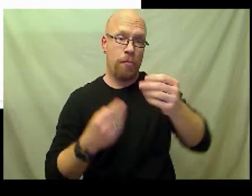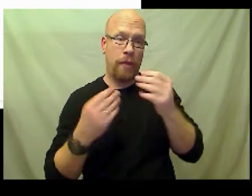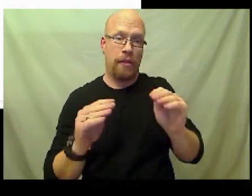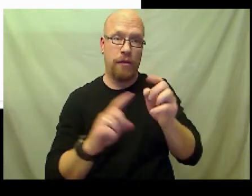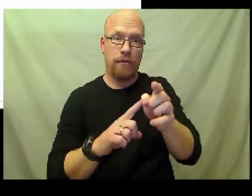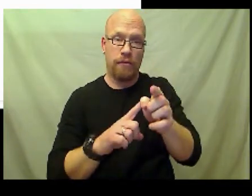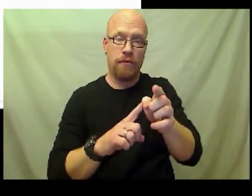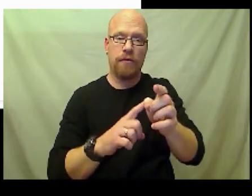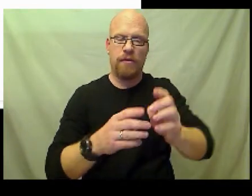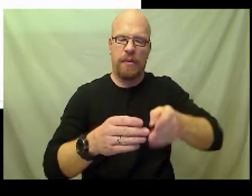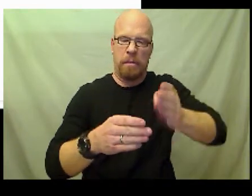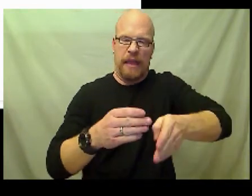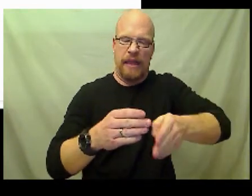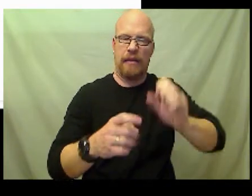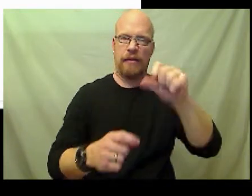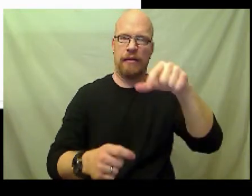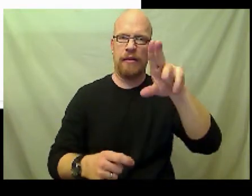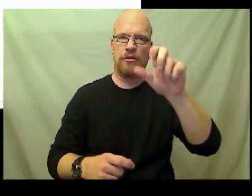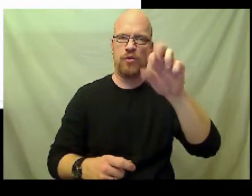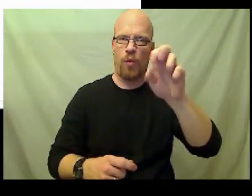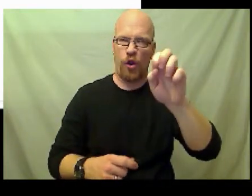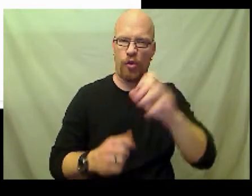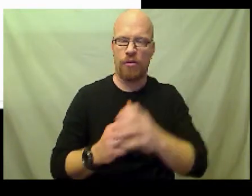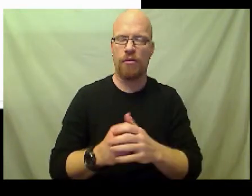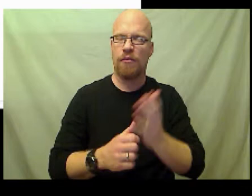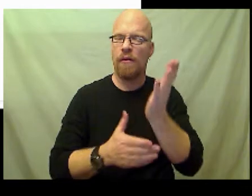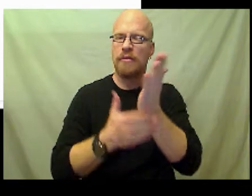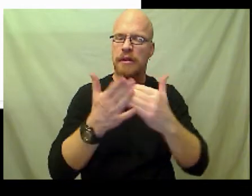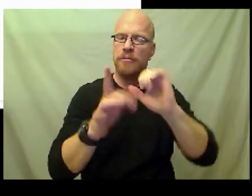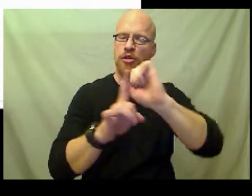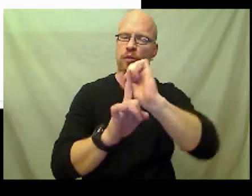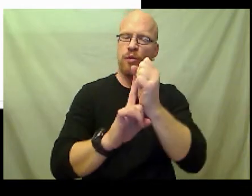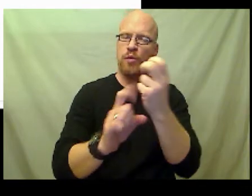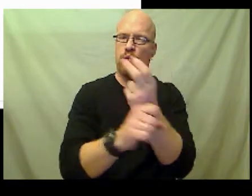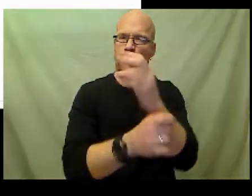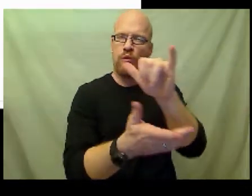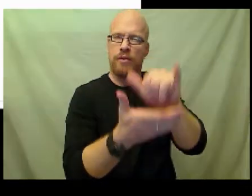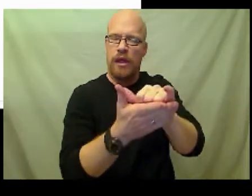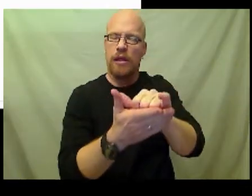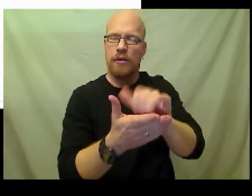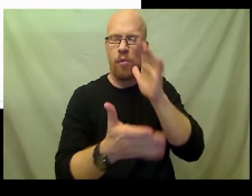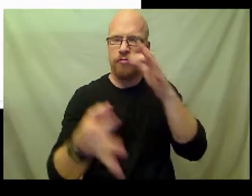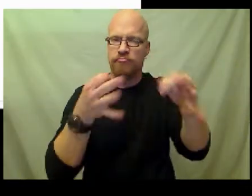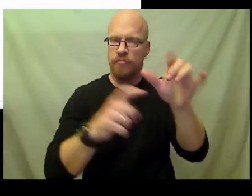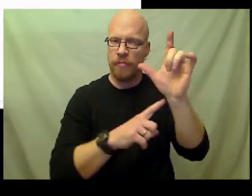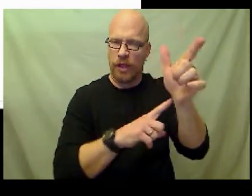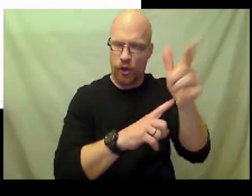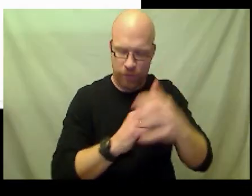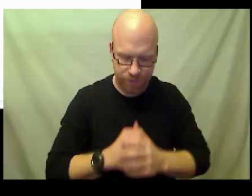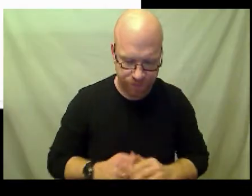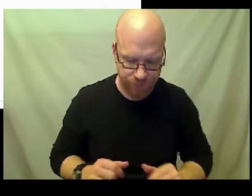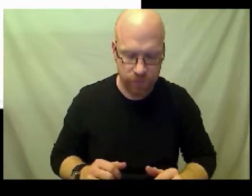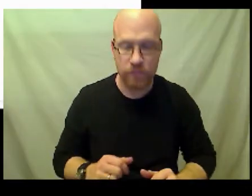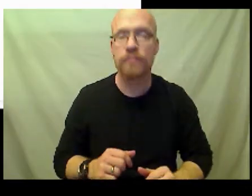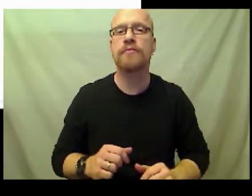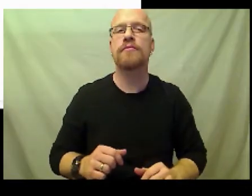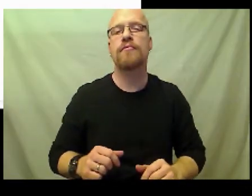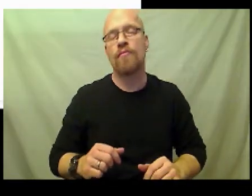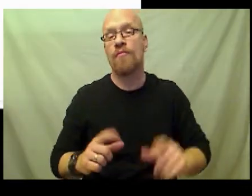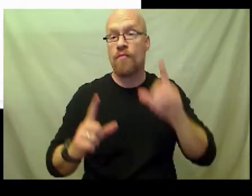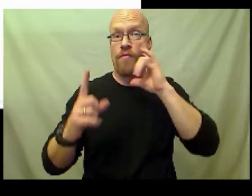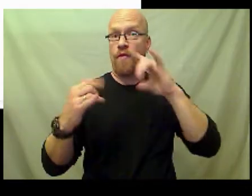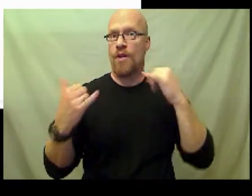and now the third method we have here is completing the square. Some situations we'll use this, and we'll explain when we use it later